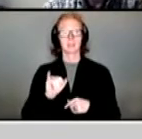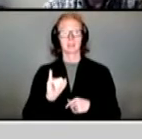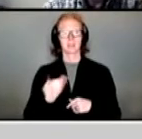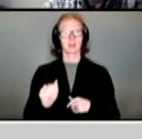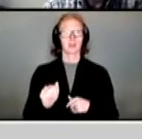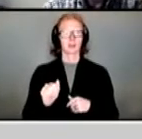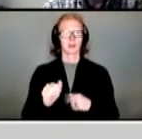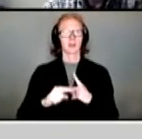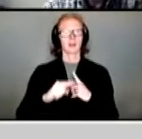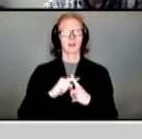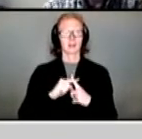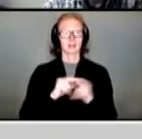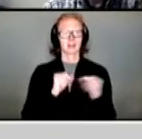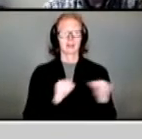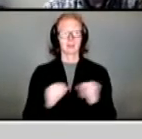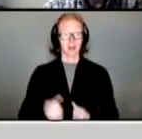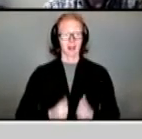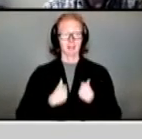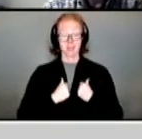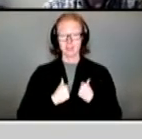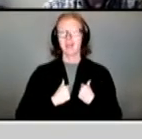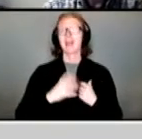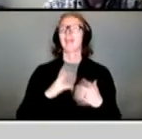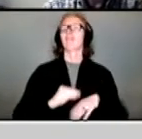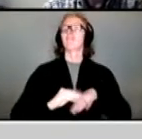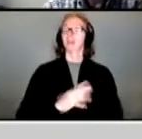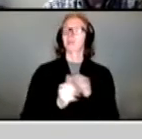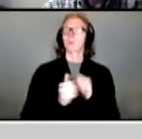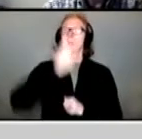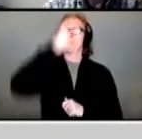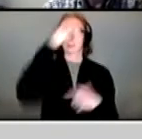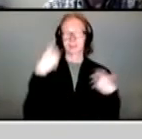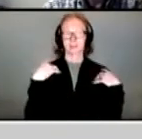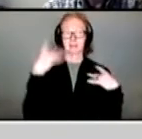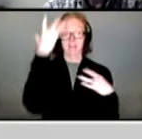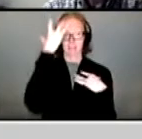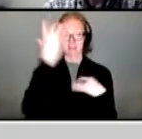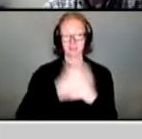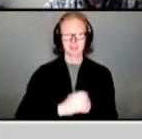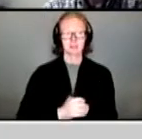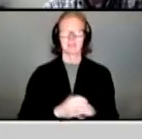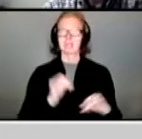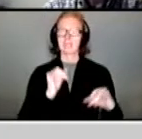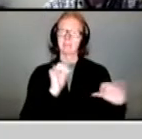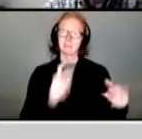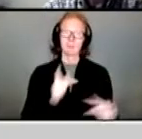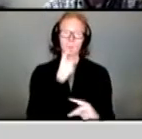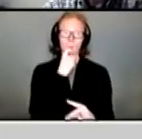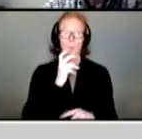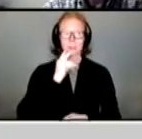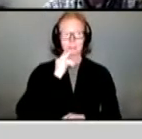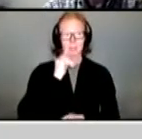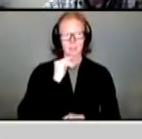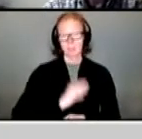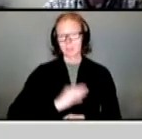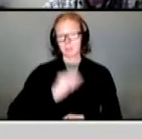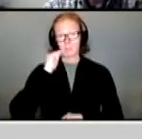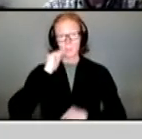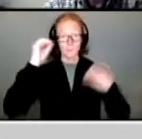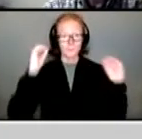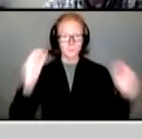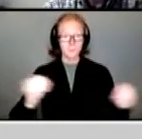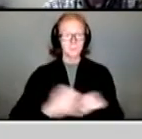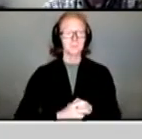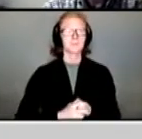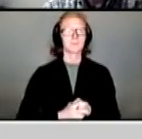LGBTQIA individuals living and affected with mental illness, individuals experiencing